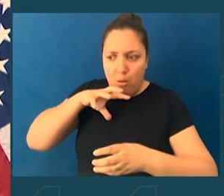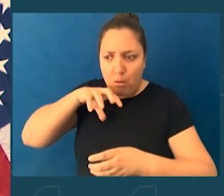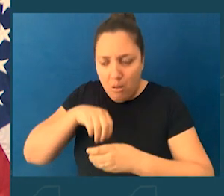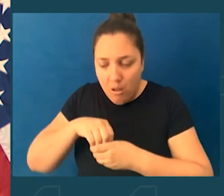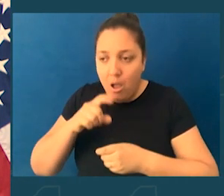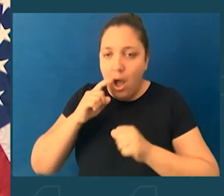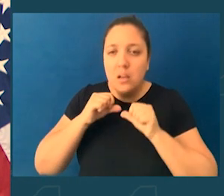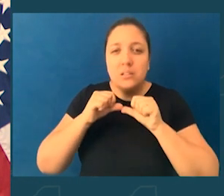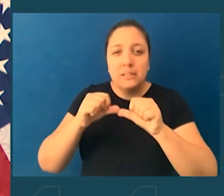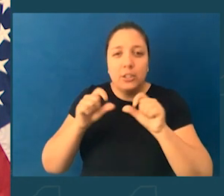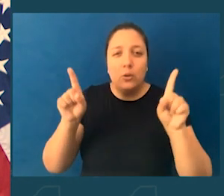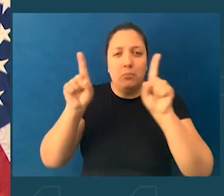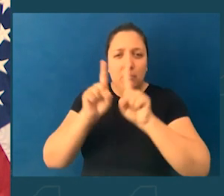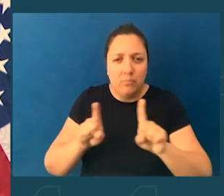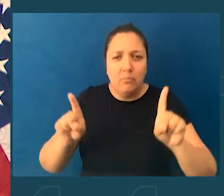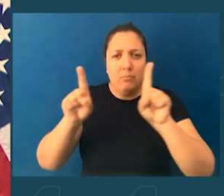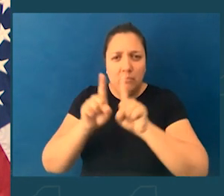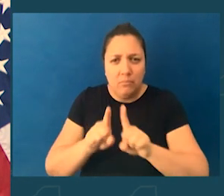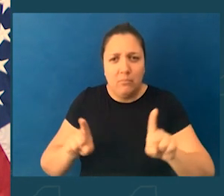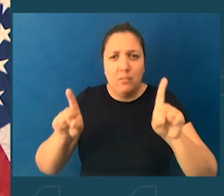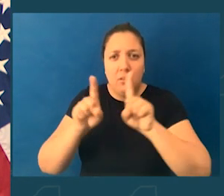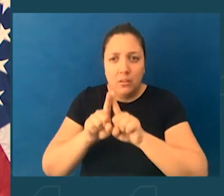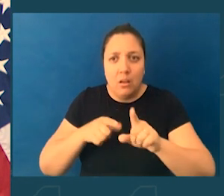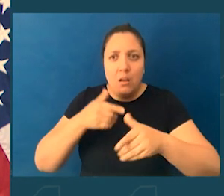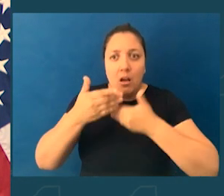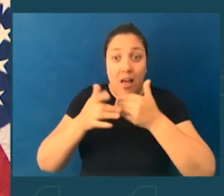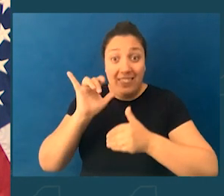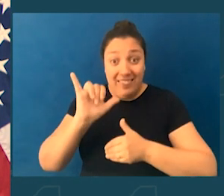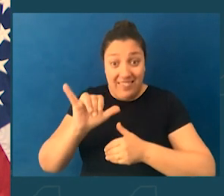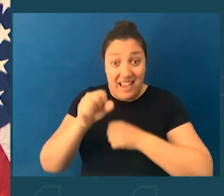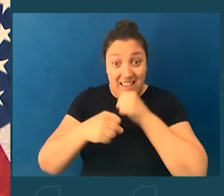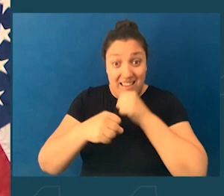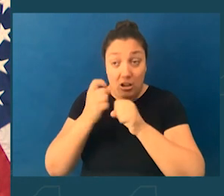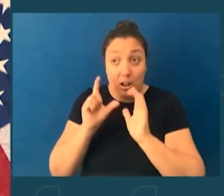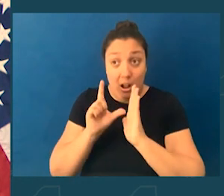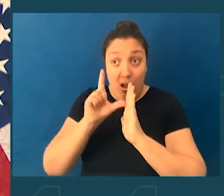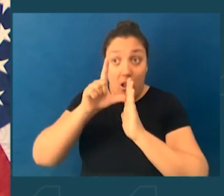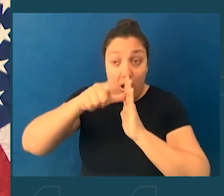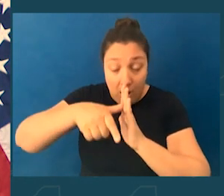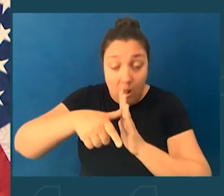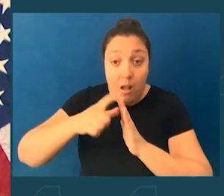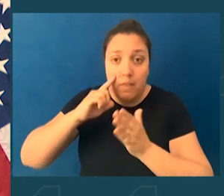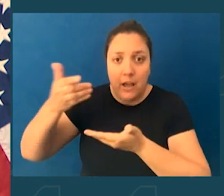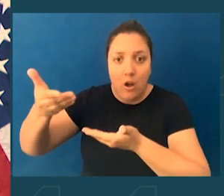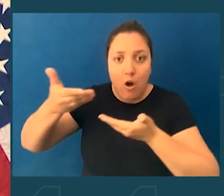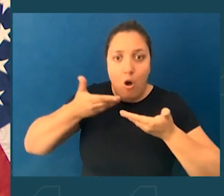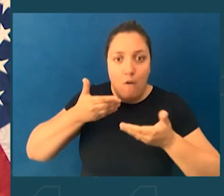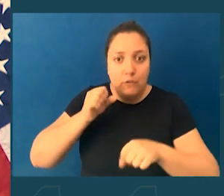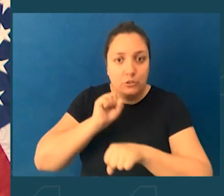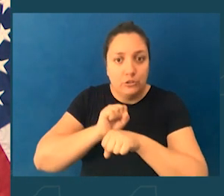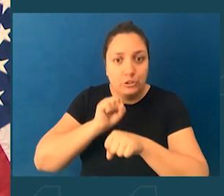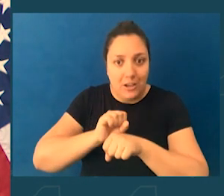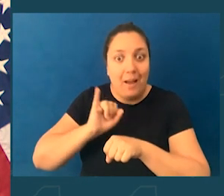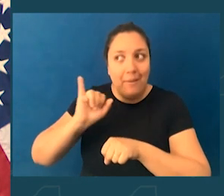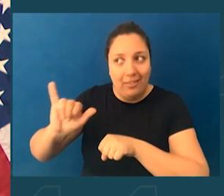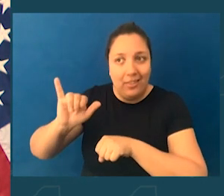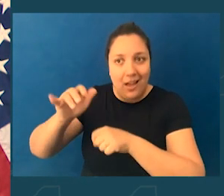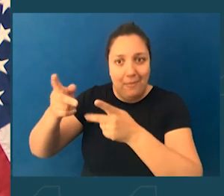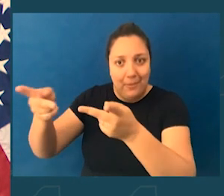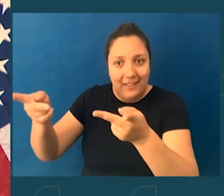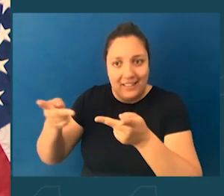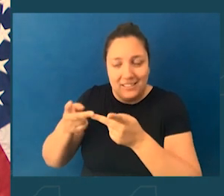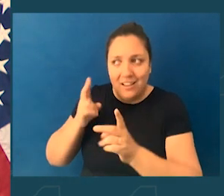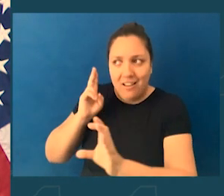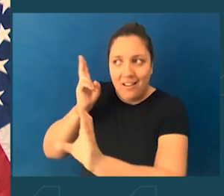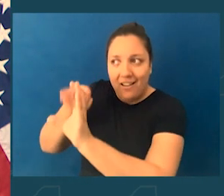later that same year, I was offered a job by Maura Kelly, then director of Mental Health Peer Connection. She became a longtime